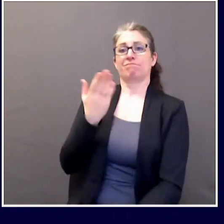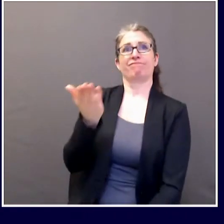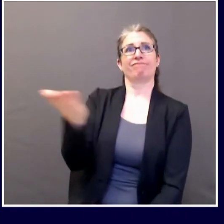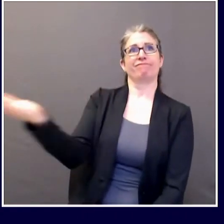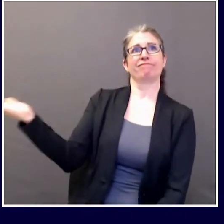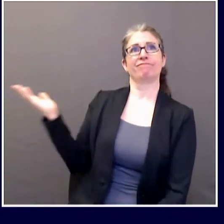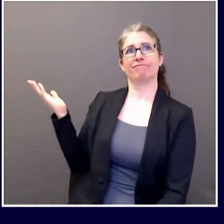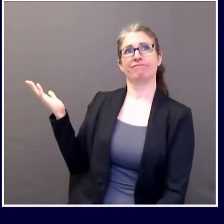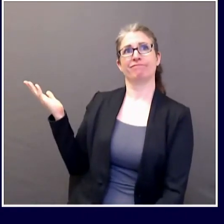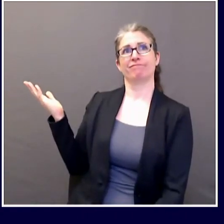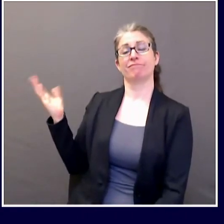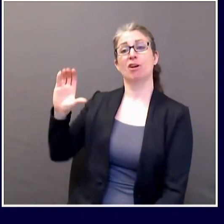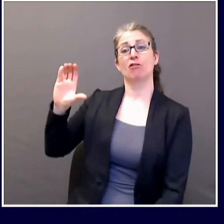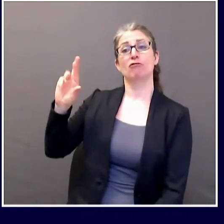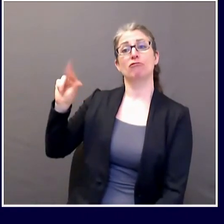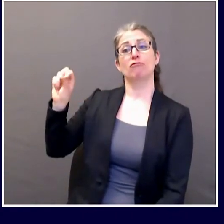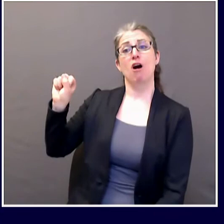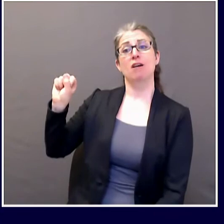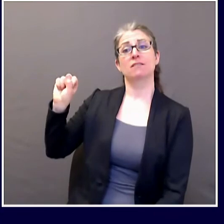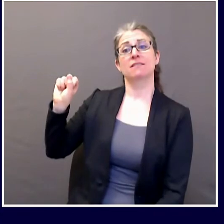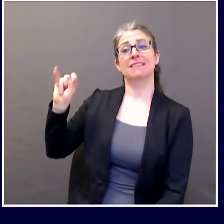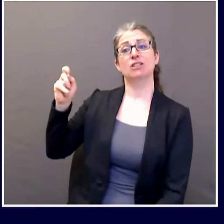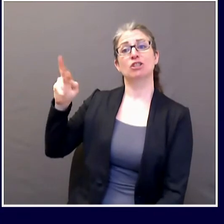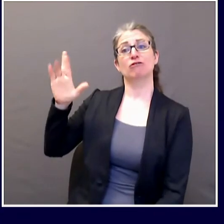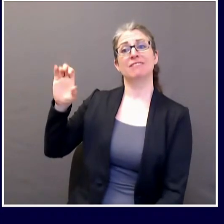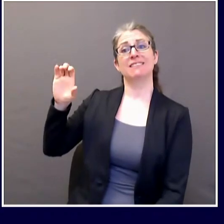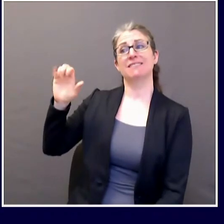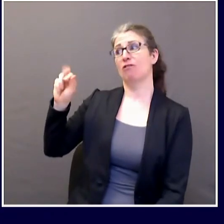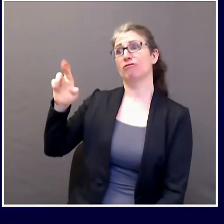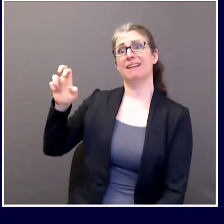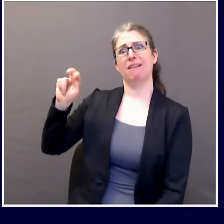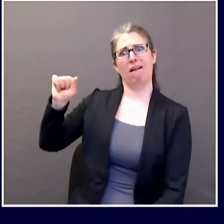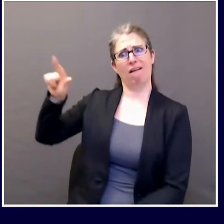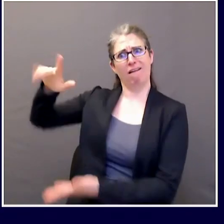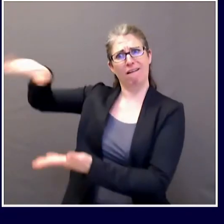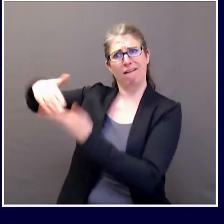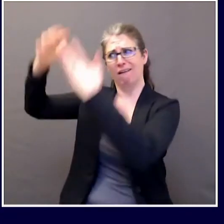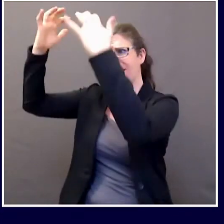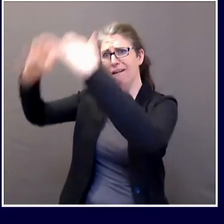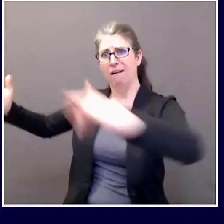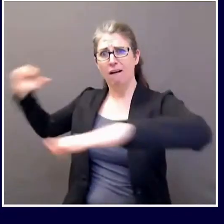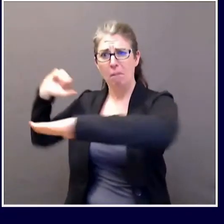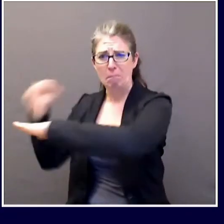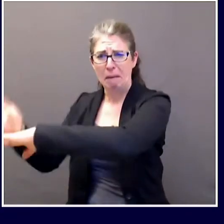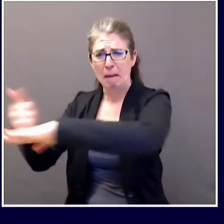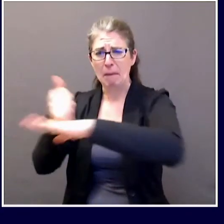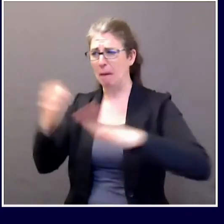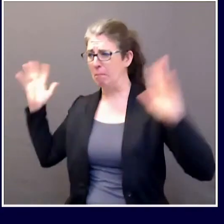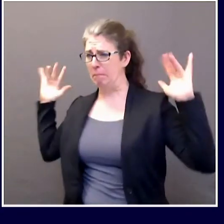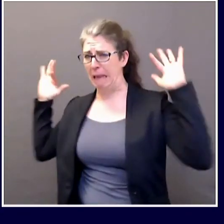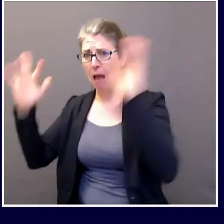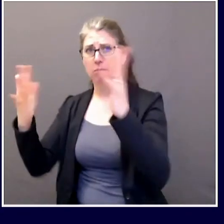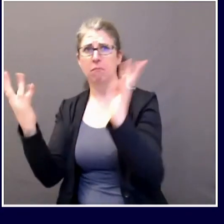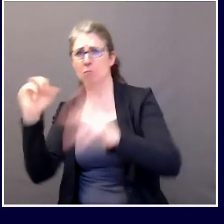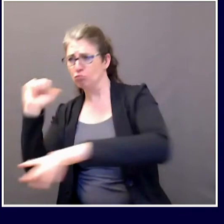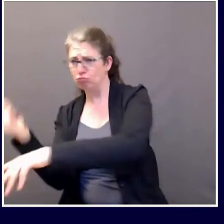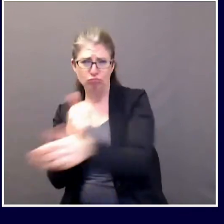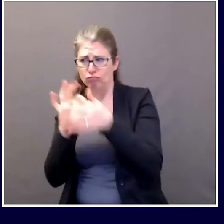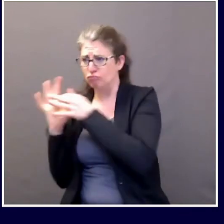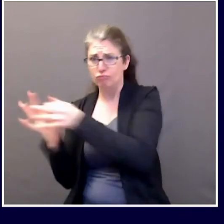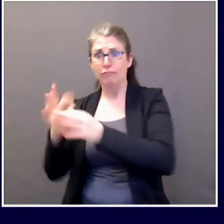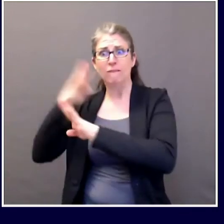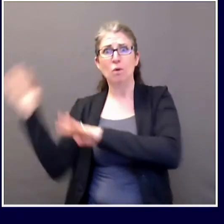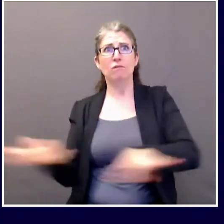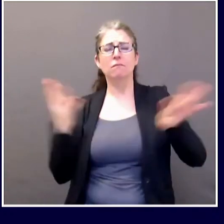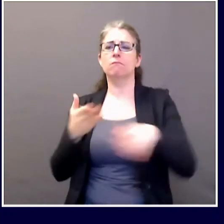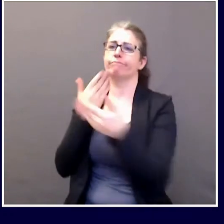these sites are essential to helping us reach our vaccination targets. I have received nothing but rave reviews about